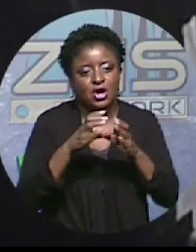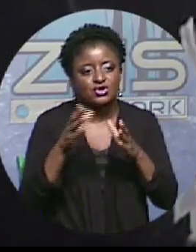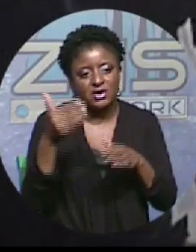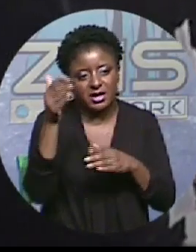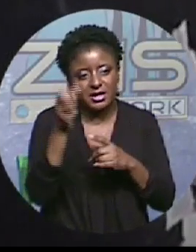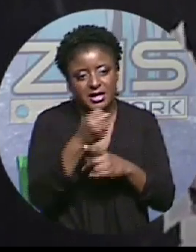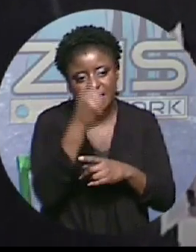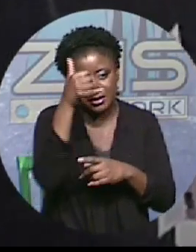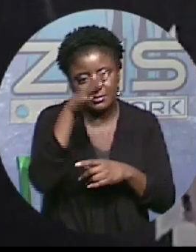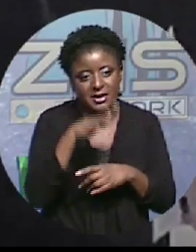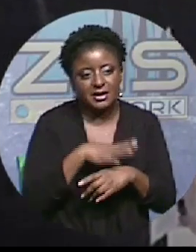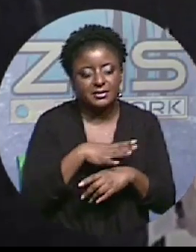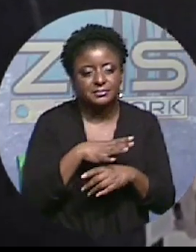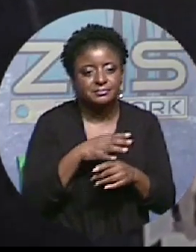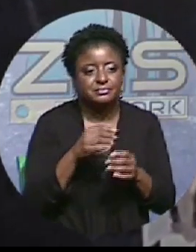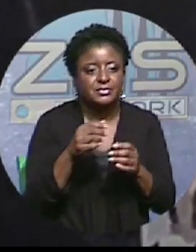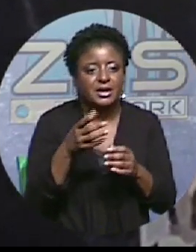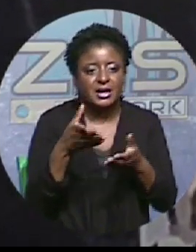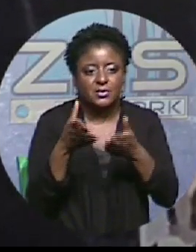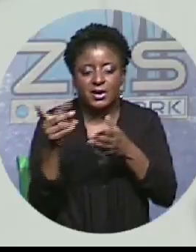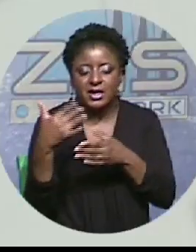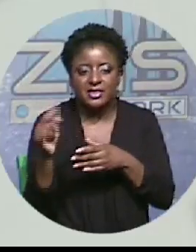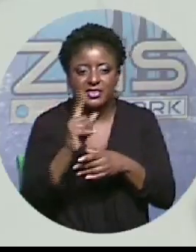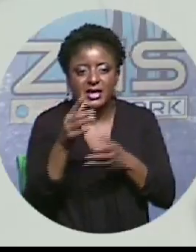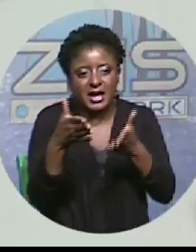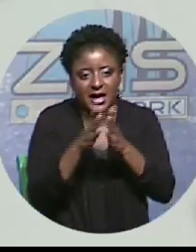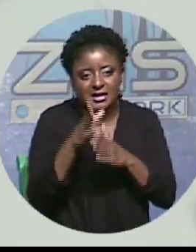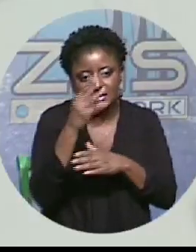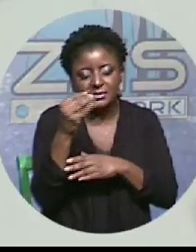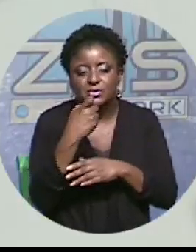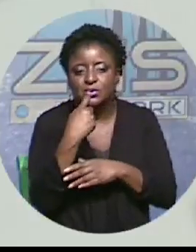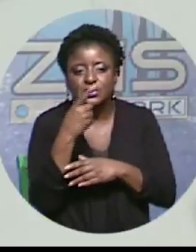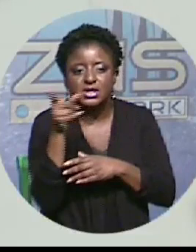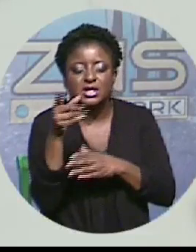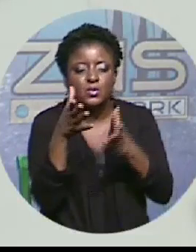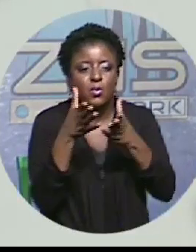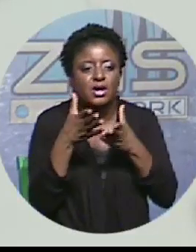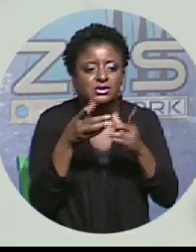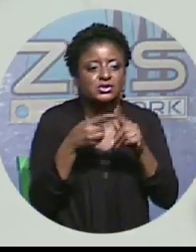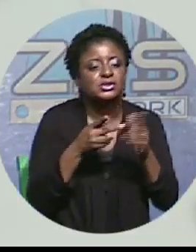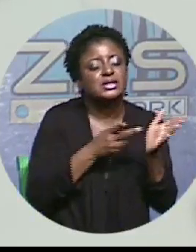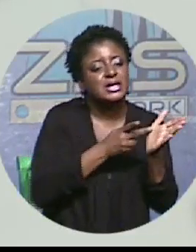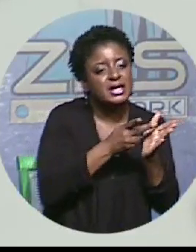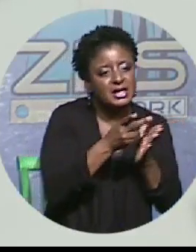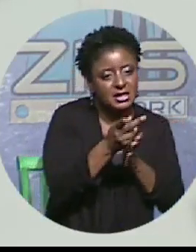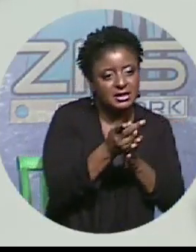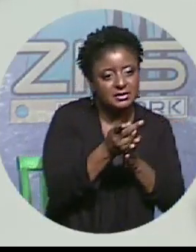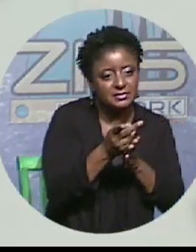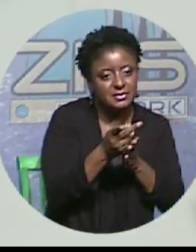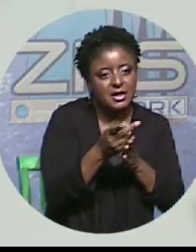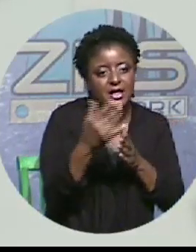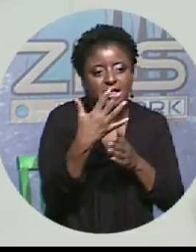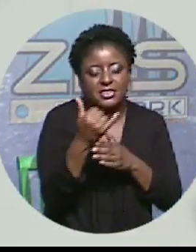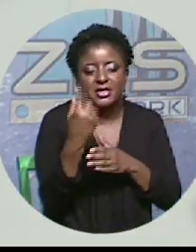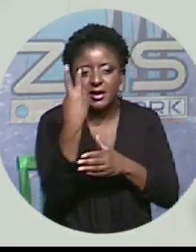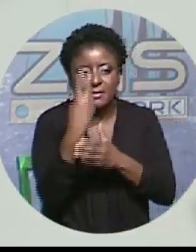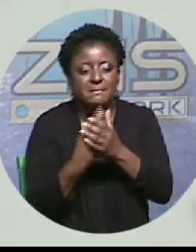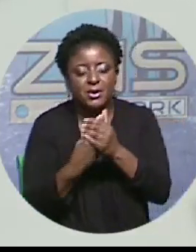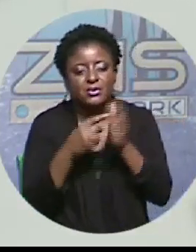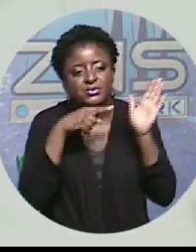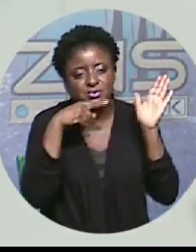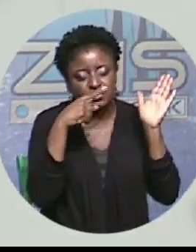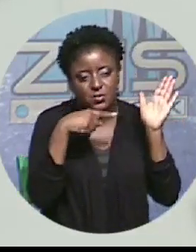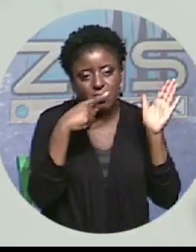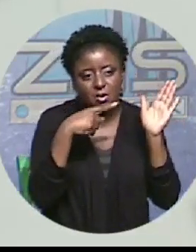organize anti-Bacon marches. They retracted the claims in sworn affidavits dated March 24, 2015, released by